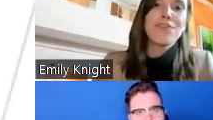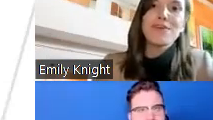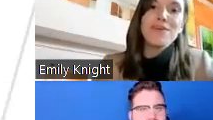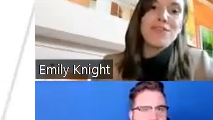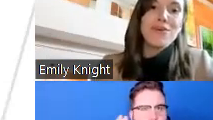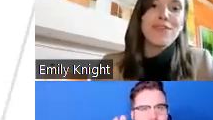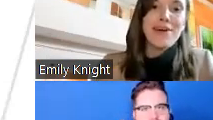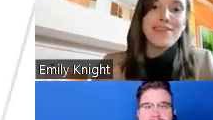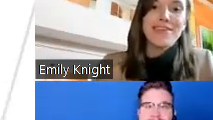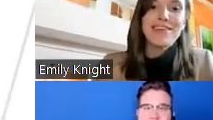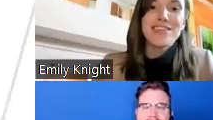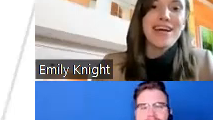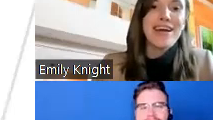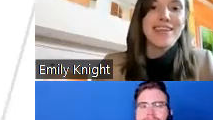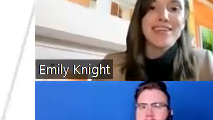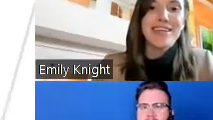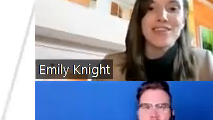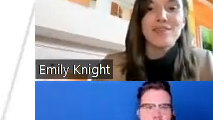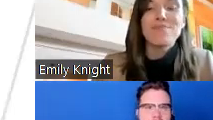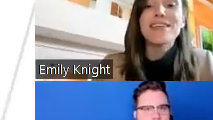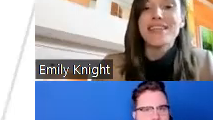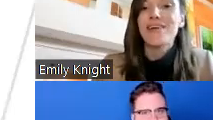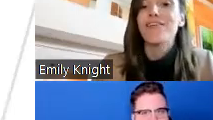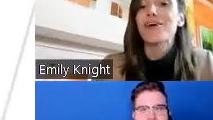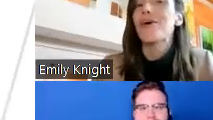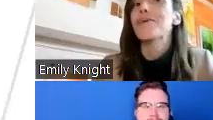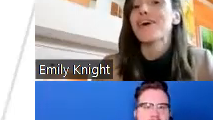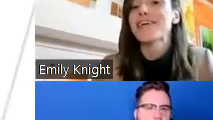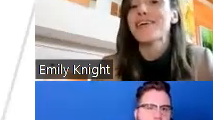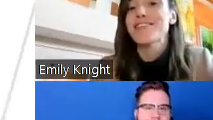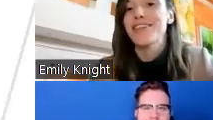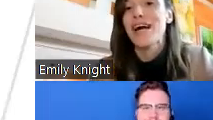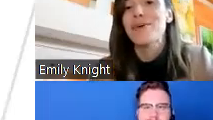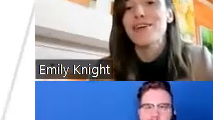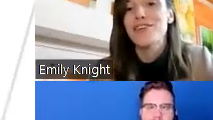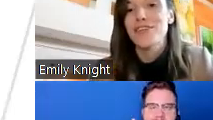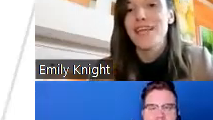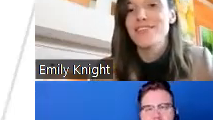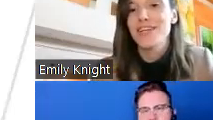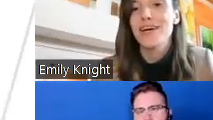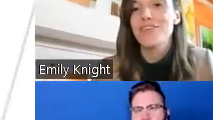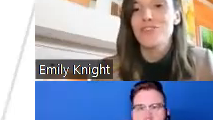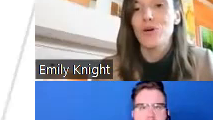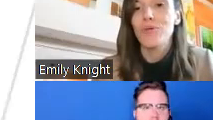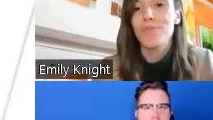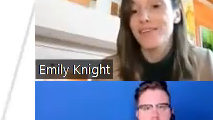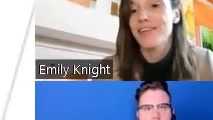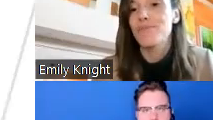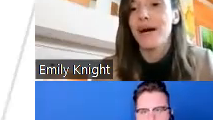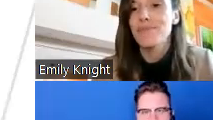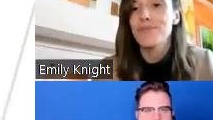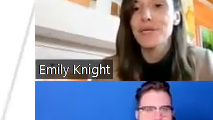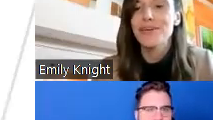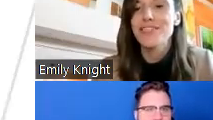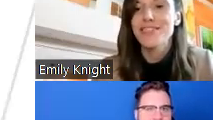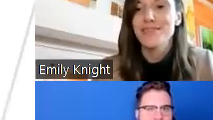So before we move through the rest of the session, I'd like to take just a minute to thank all of the co-investigators and collaborators for that study on visual processing of